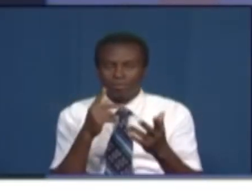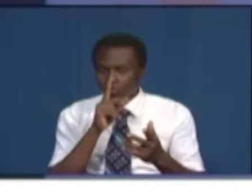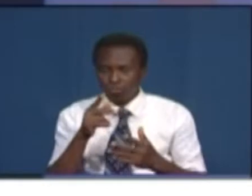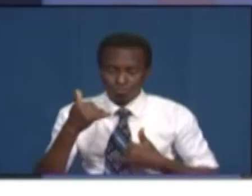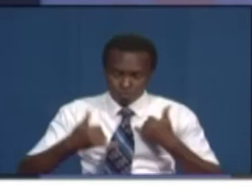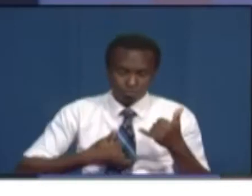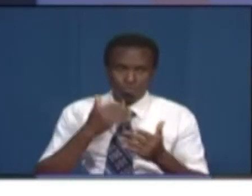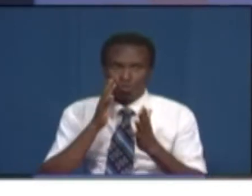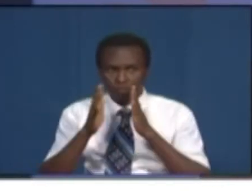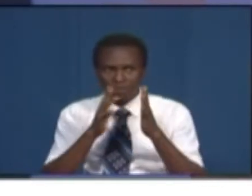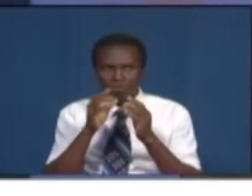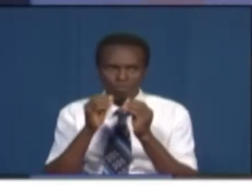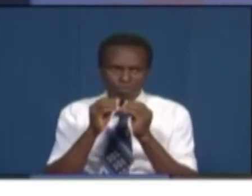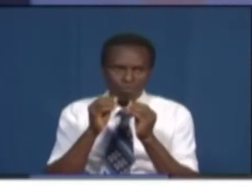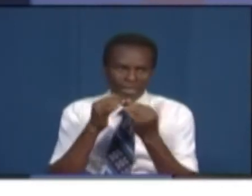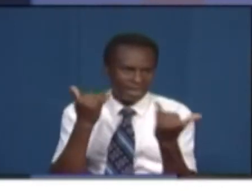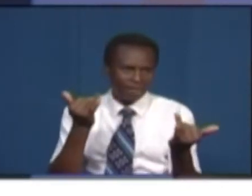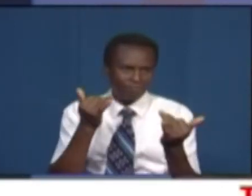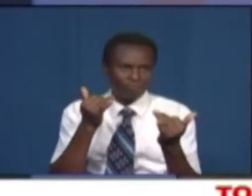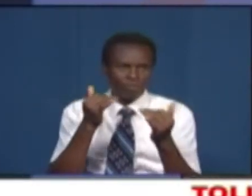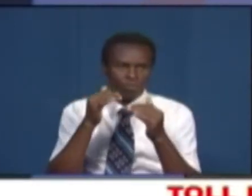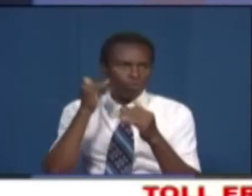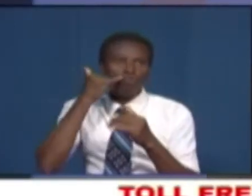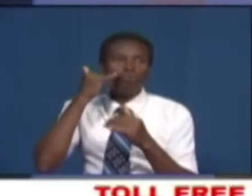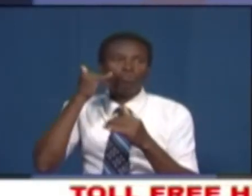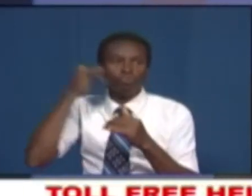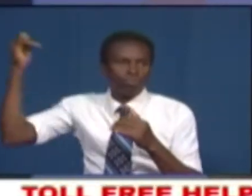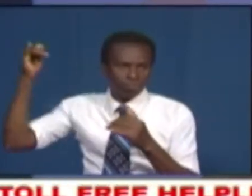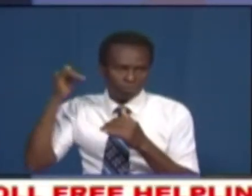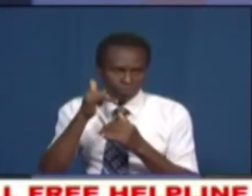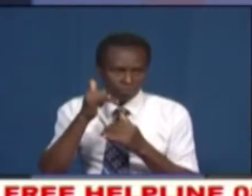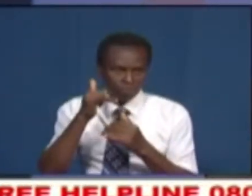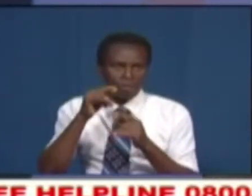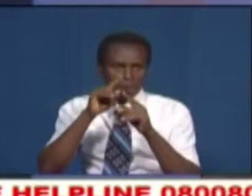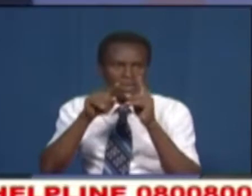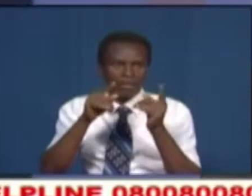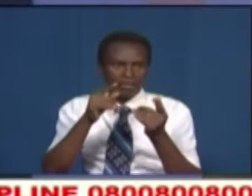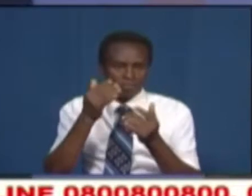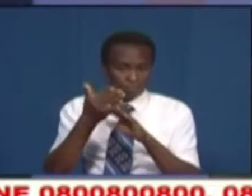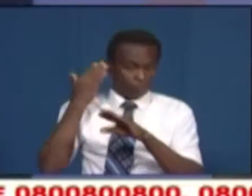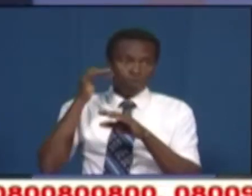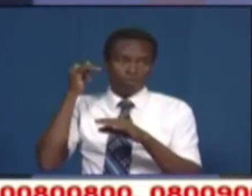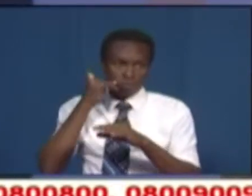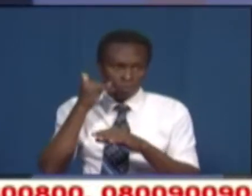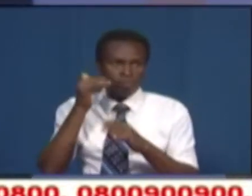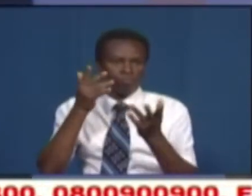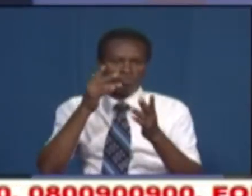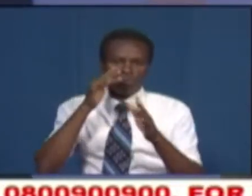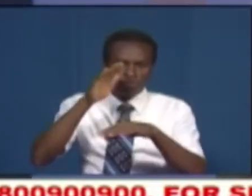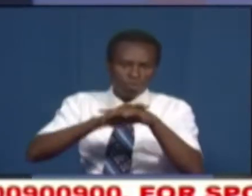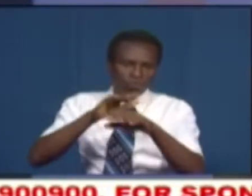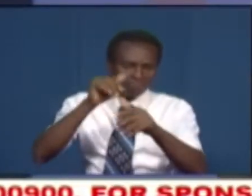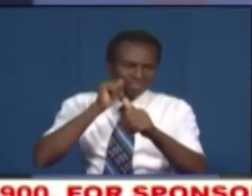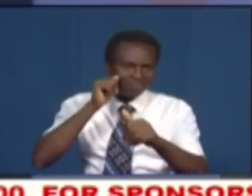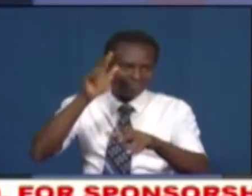until now. It's time to open the phone lines, but before that, I'm going to pick some two questions. Remember, we are discussing adolescent